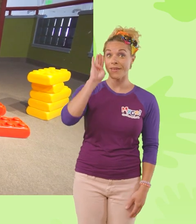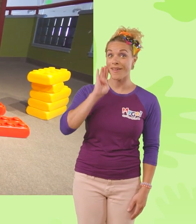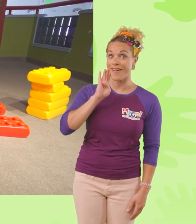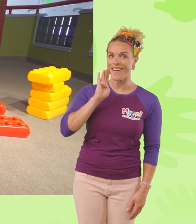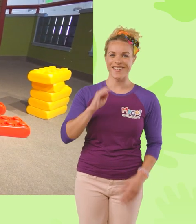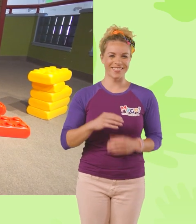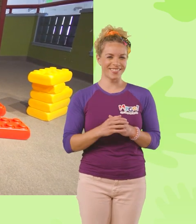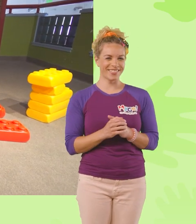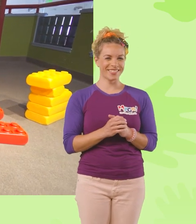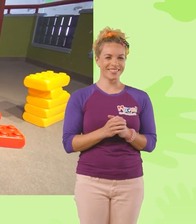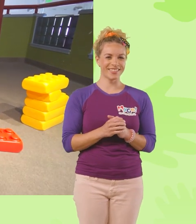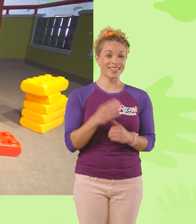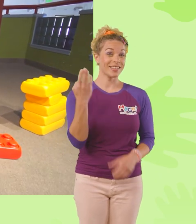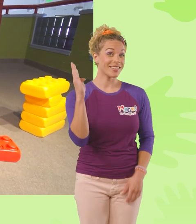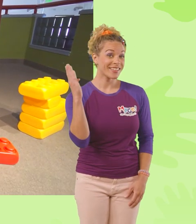brown,